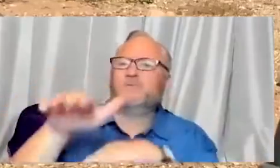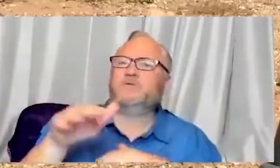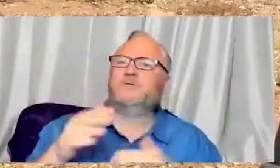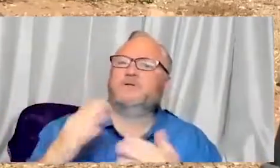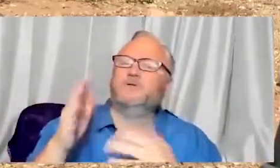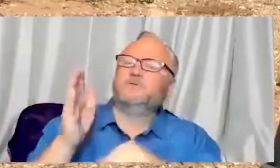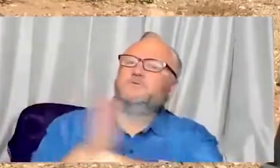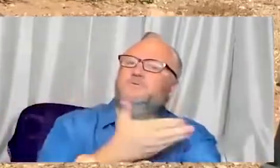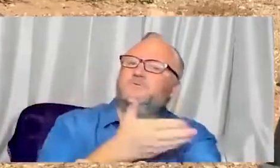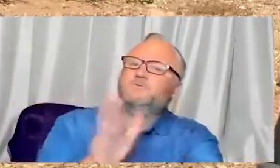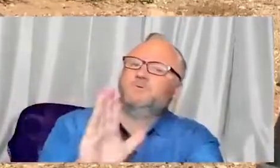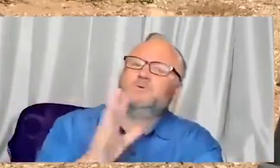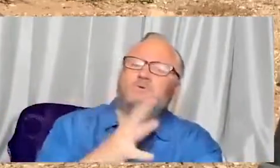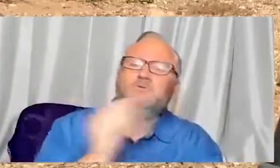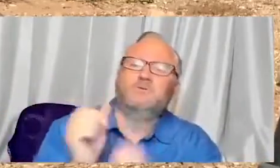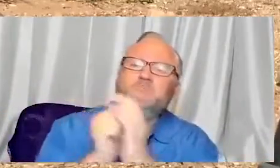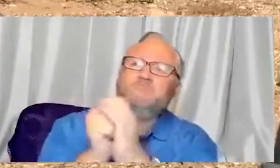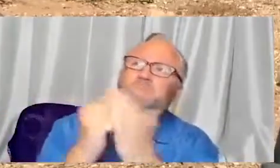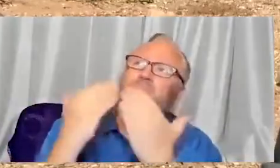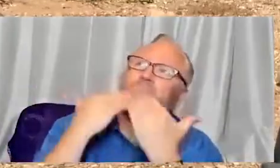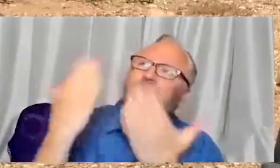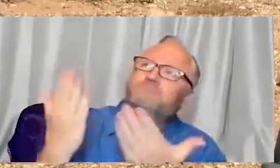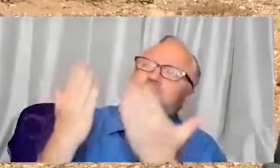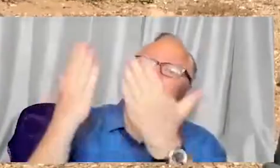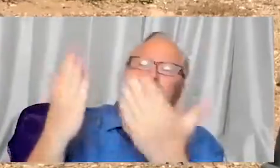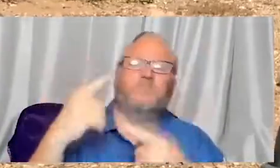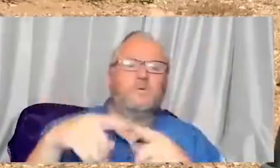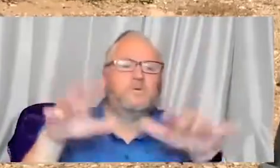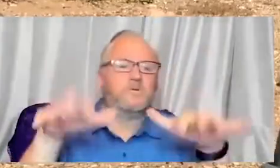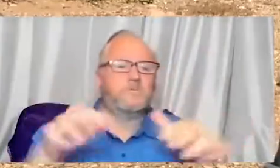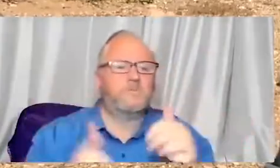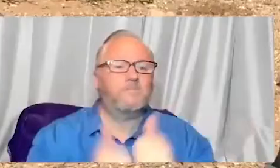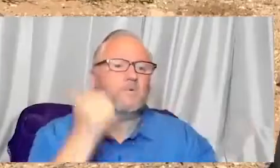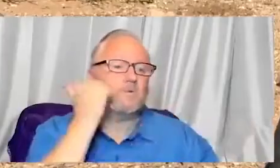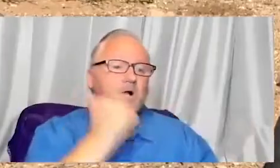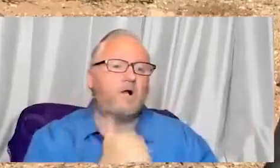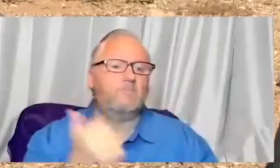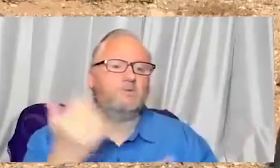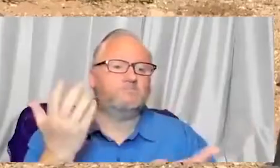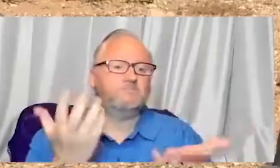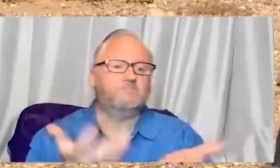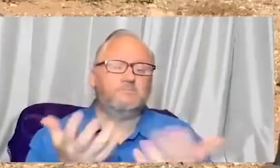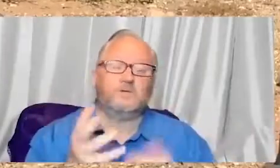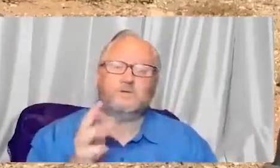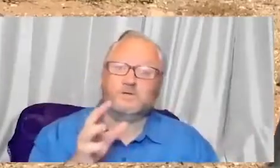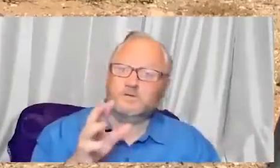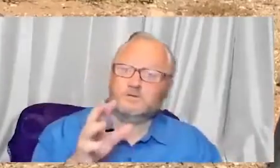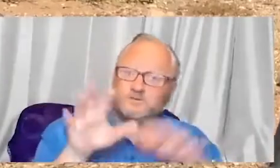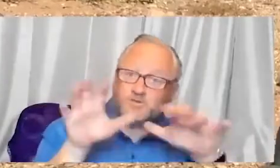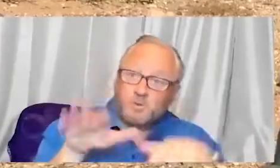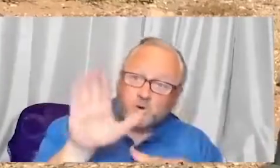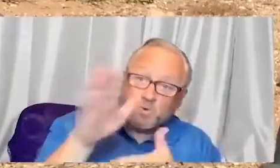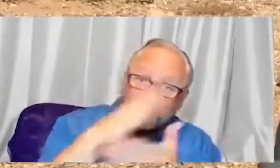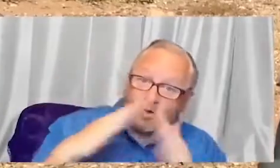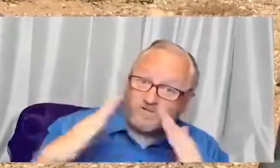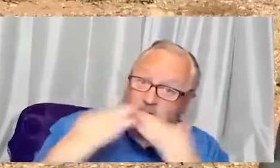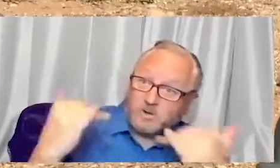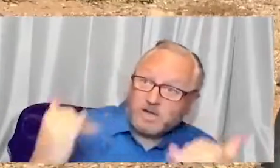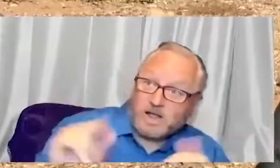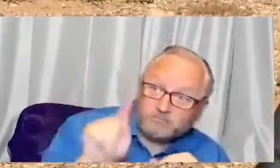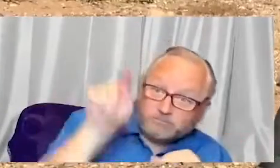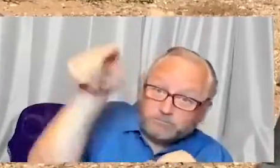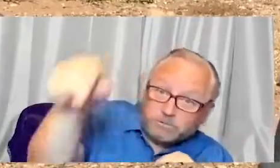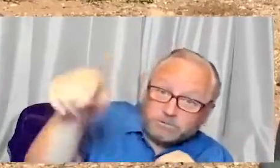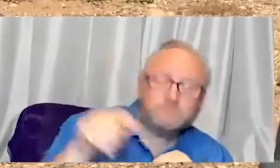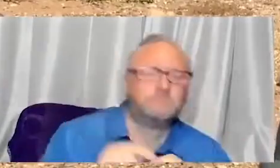when it rains. The most common conversation topic is, did it rain on your side of town today? What we